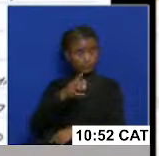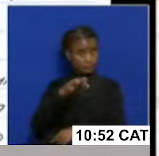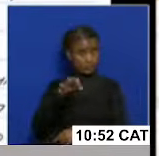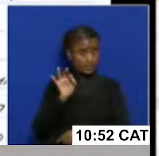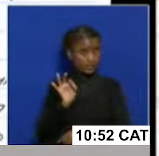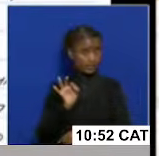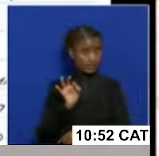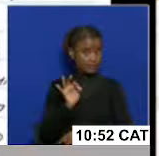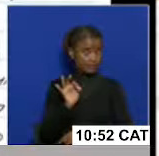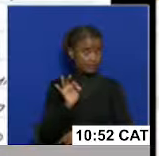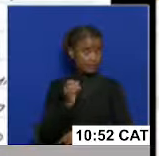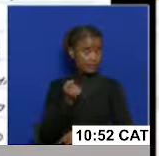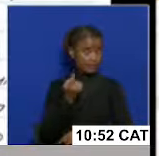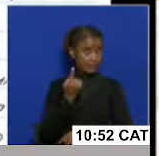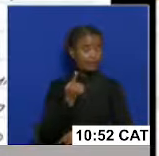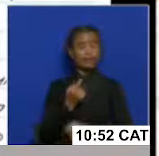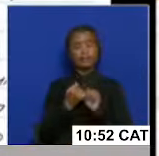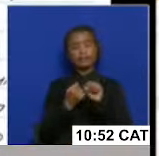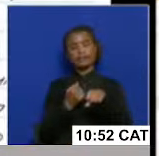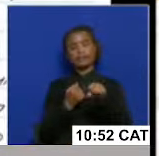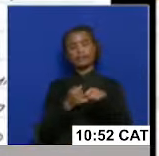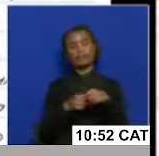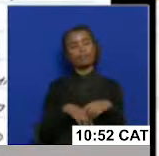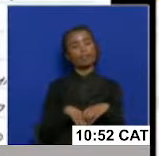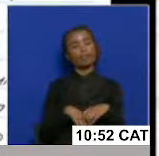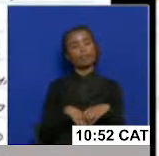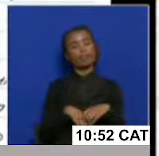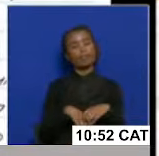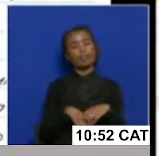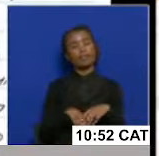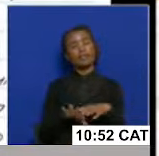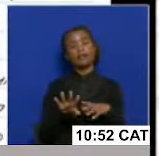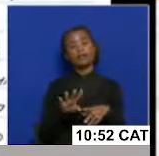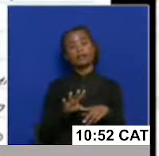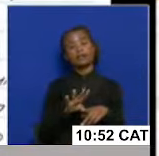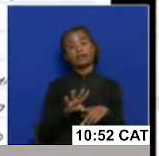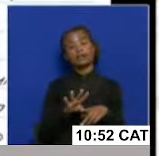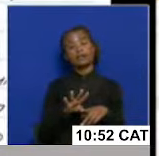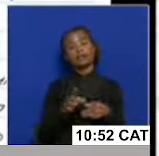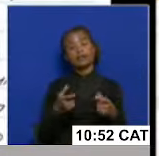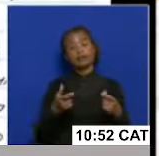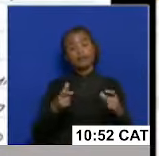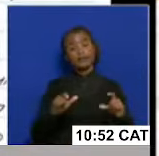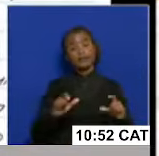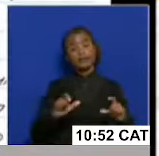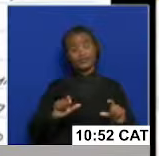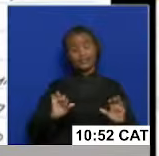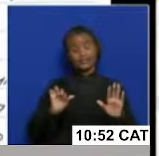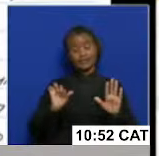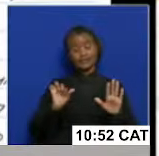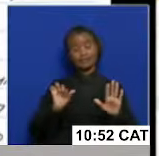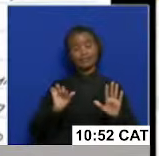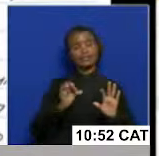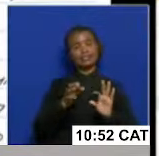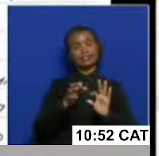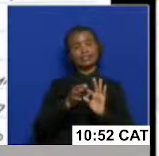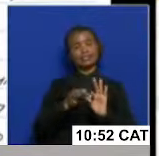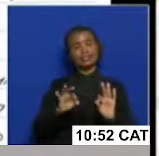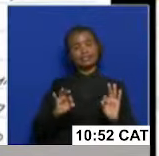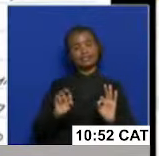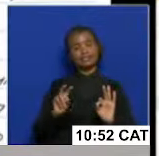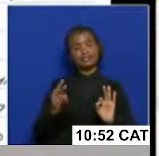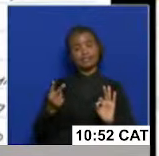Yes. Okay. So the second sentence in paragraph 6 reads, and in his clothes cupboard, in his